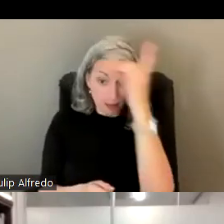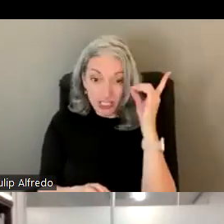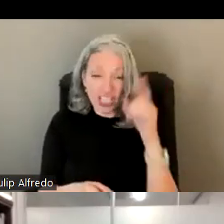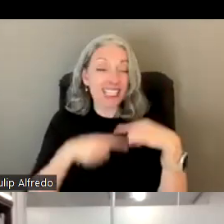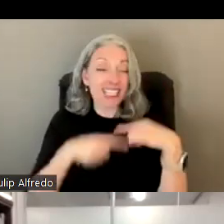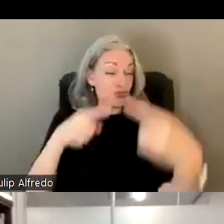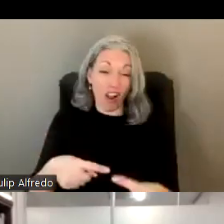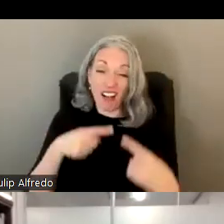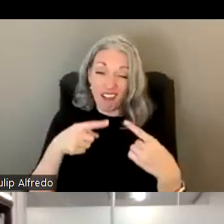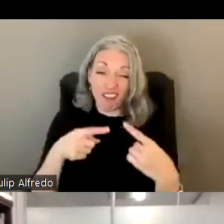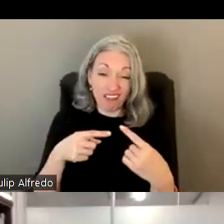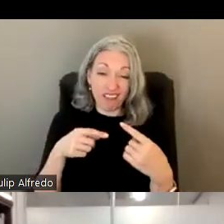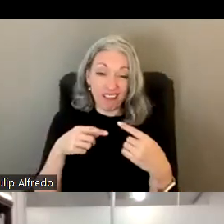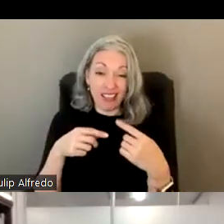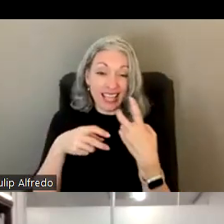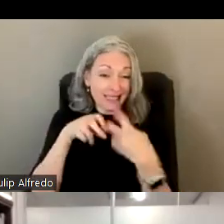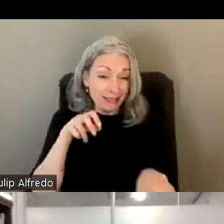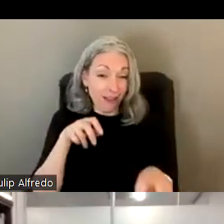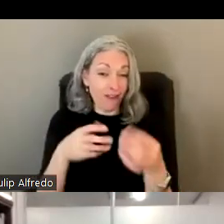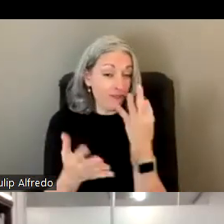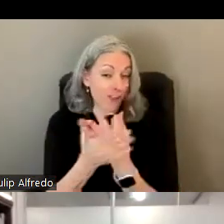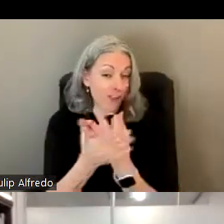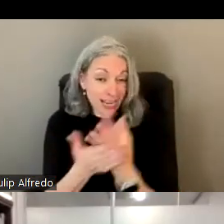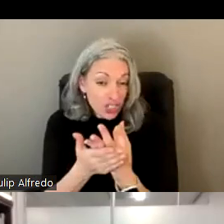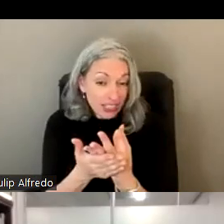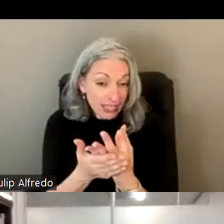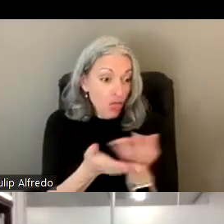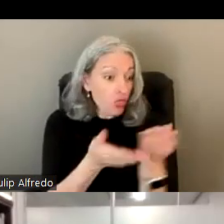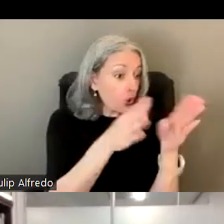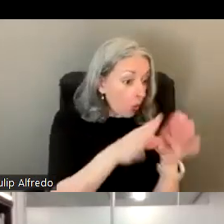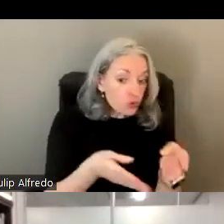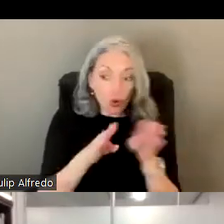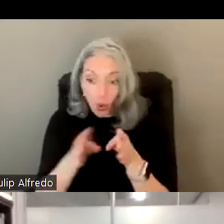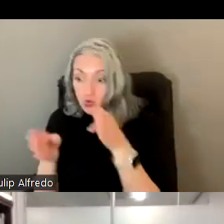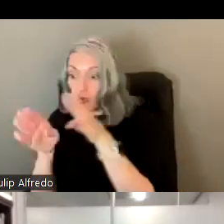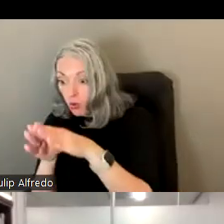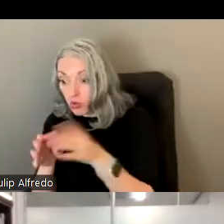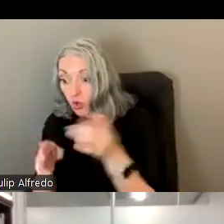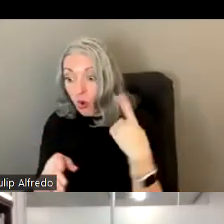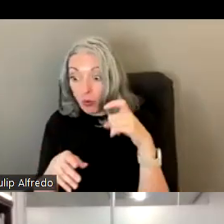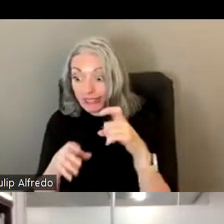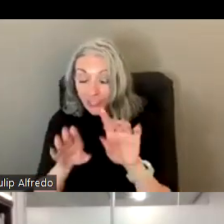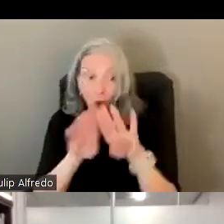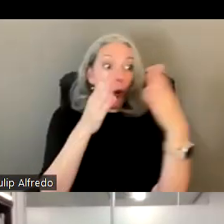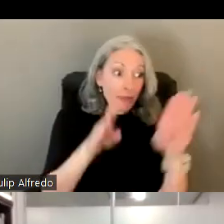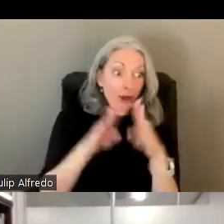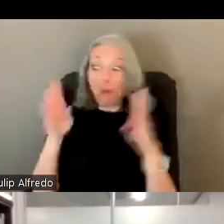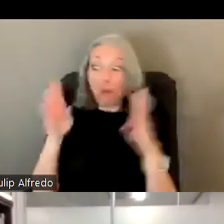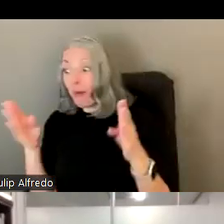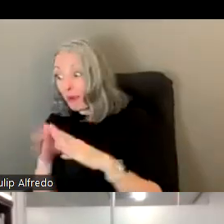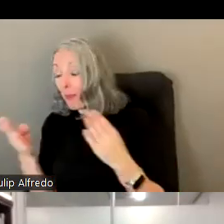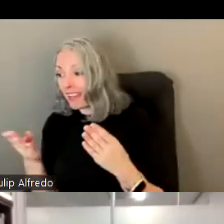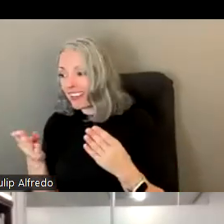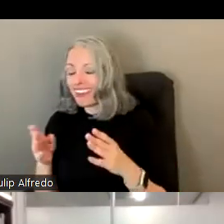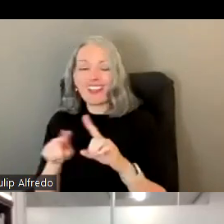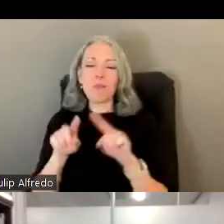difficult financially for them to stand, you know, they're closing all over the place when we need them to be going exactly the opposite direction. We need more